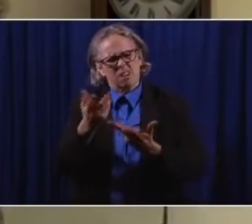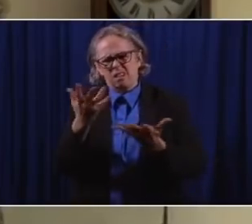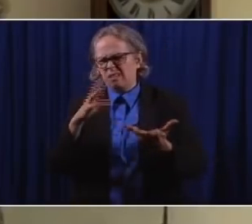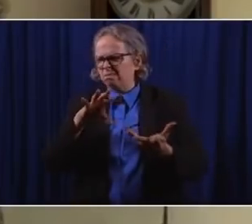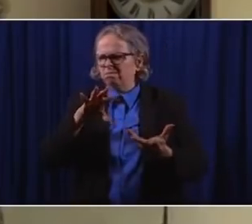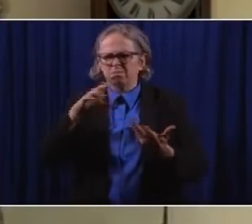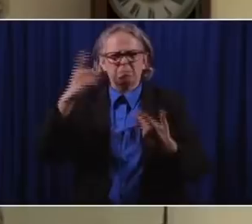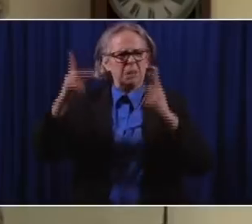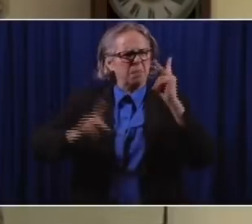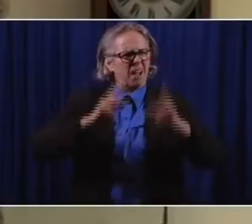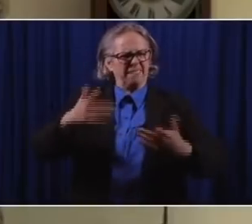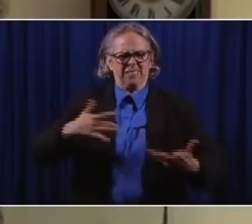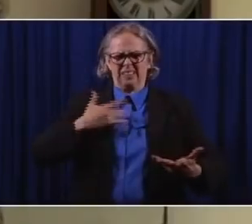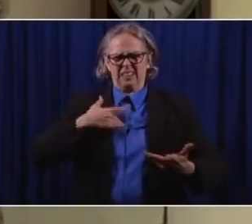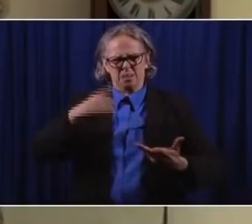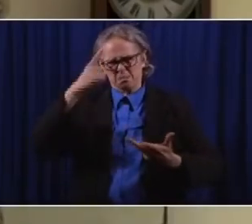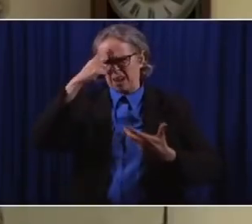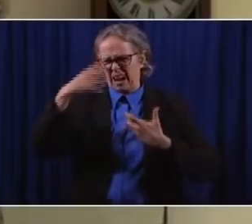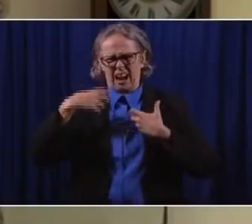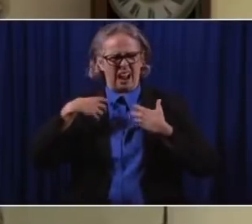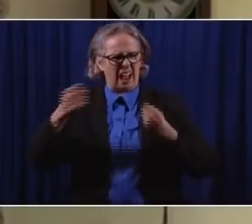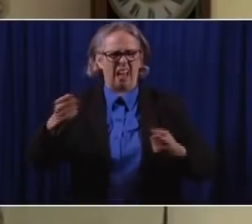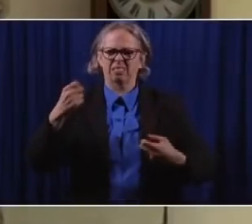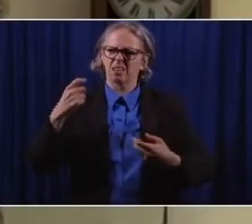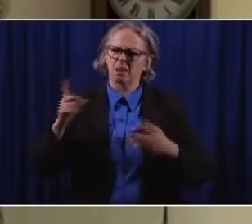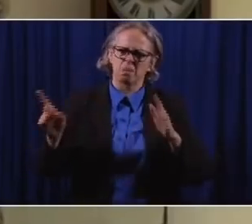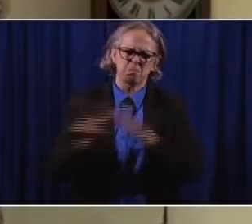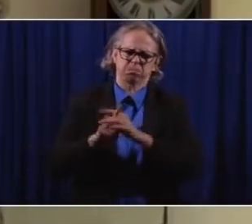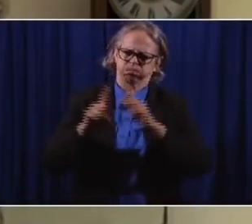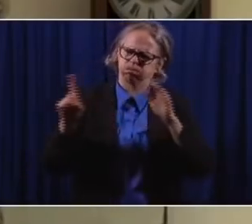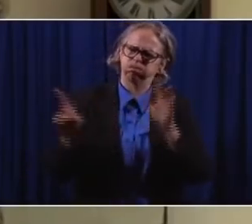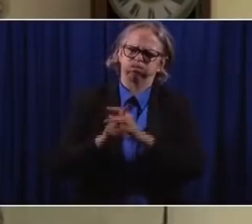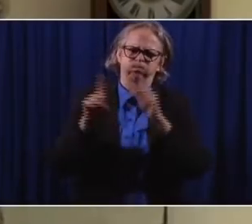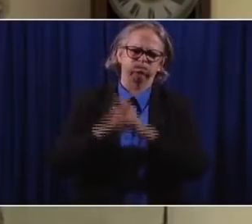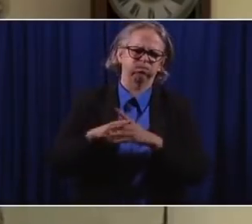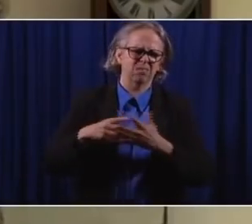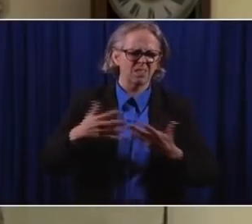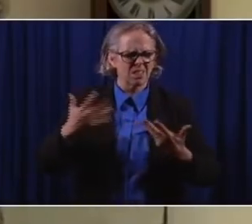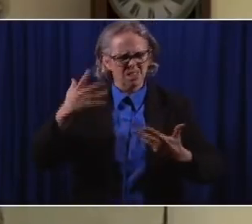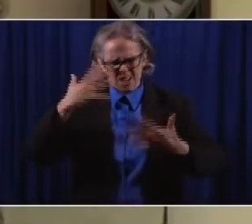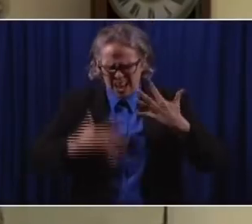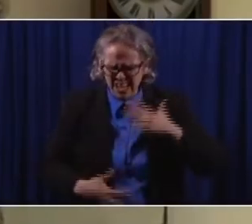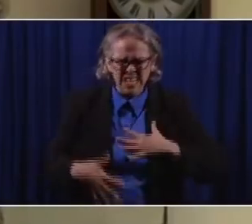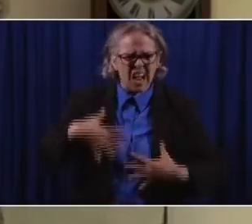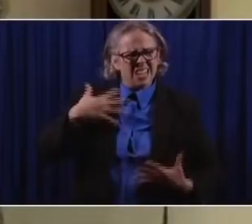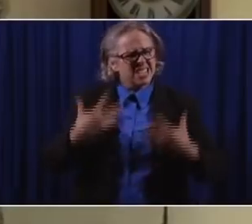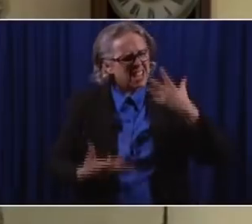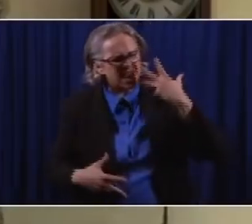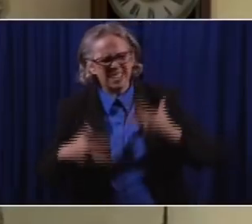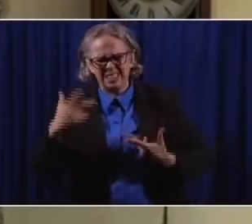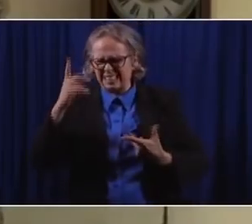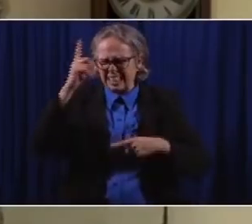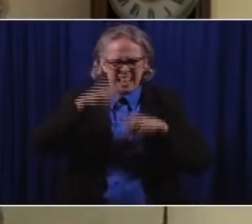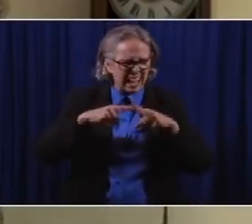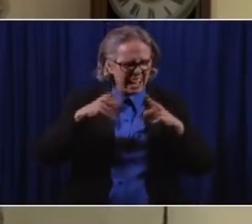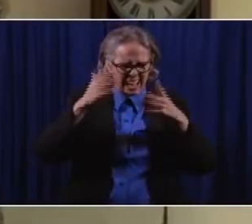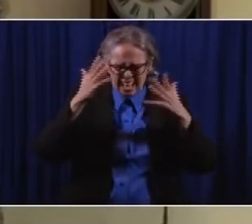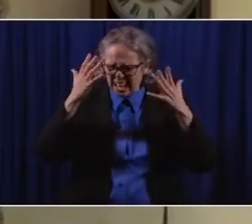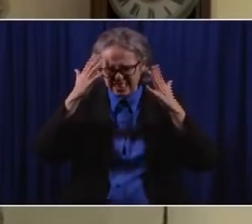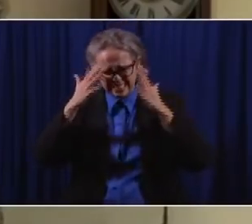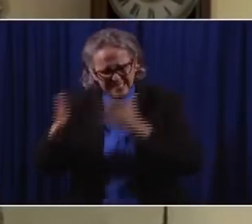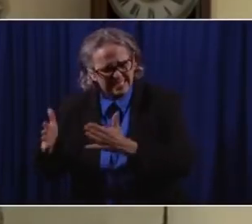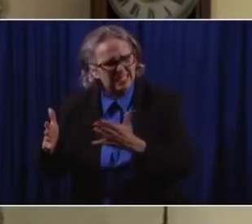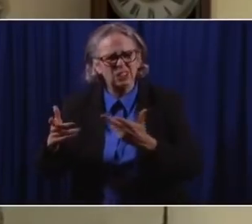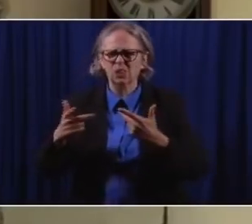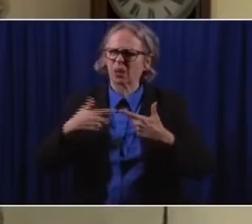health problems for many of our citizens. And so we have to work on this, and we have to continue